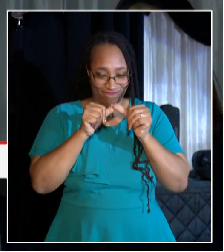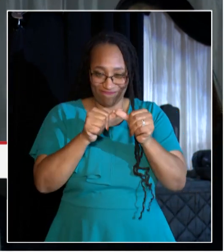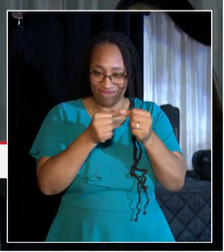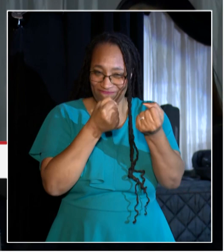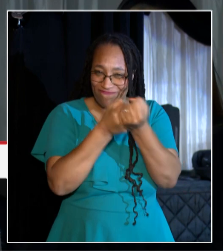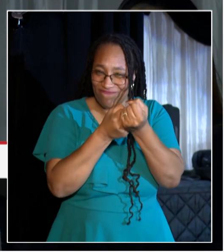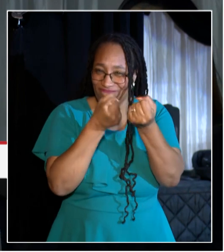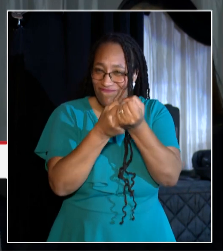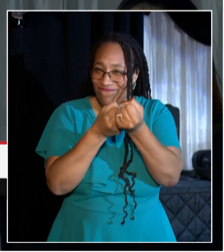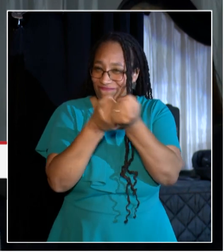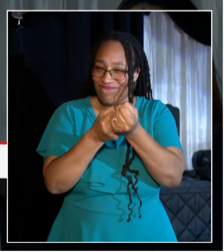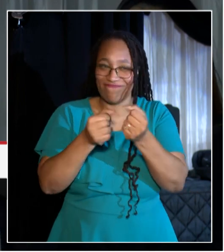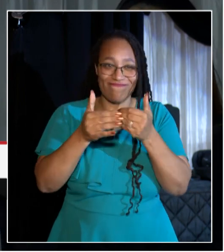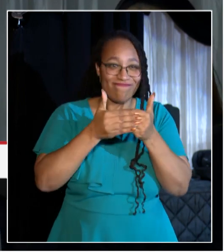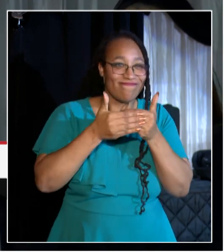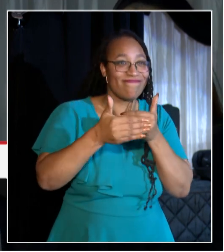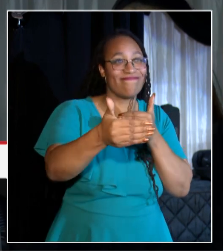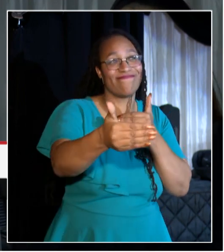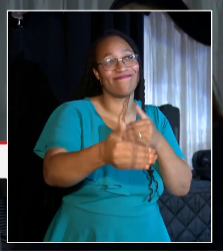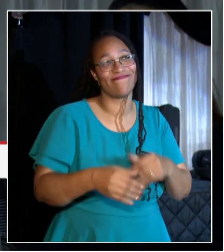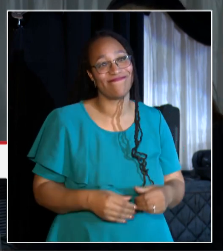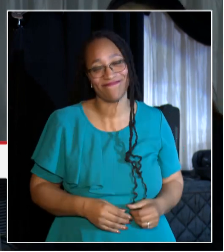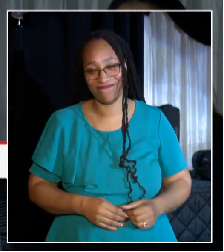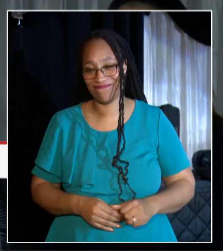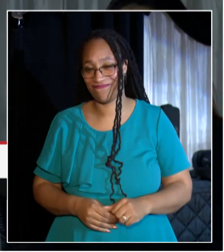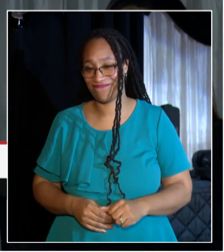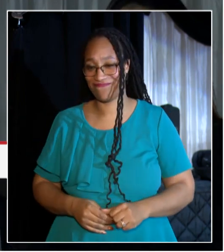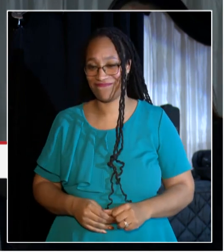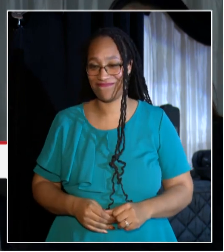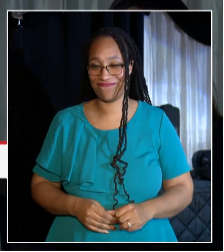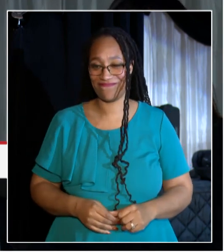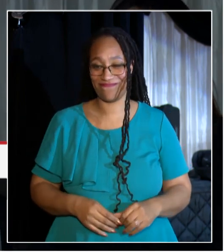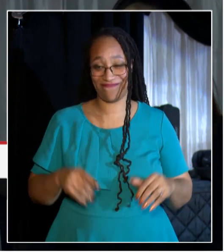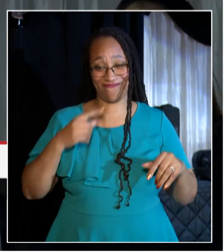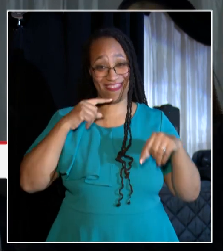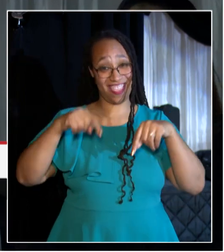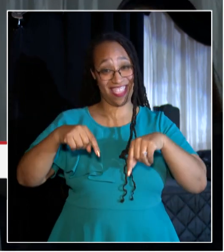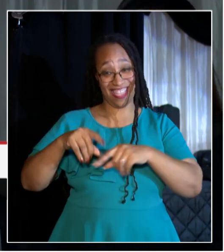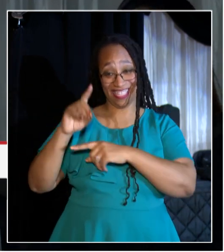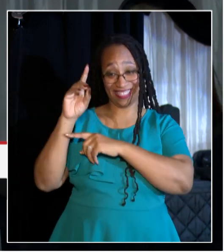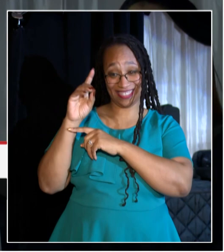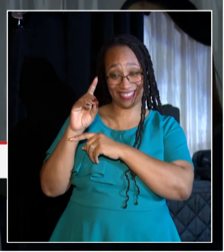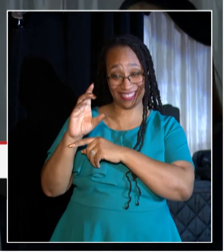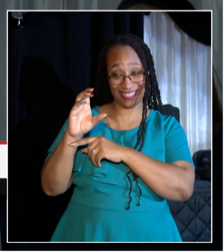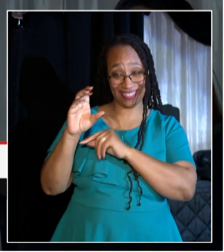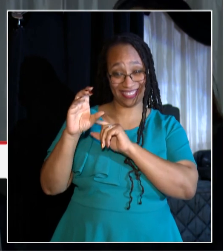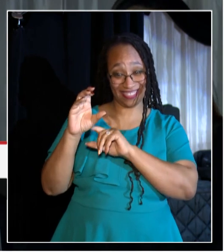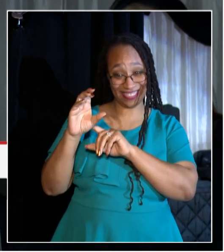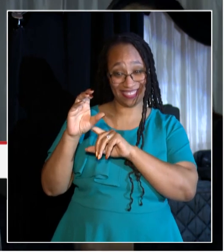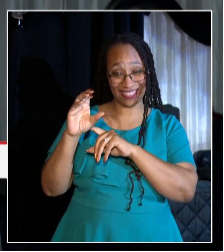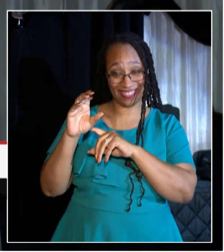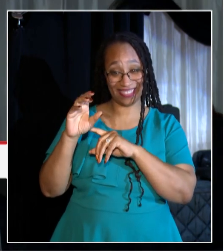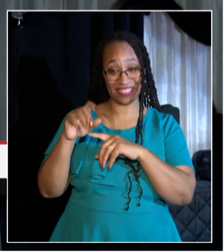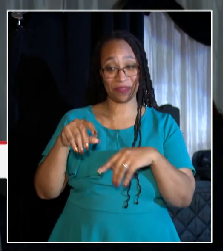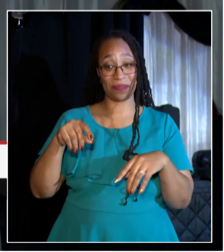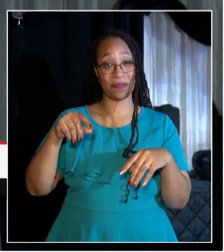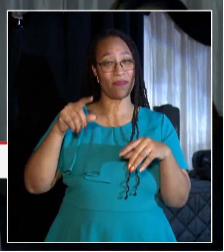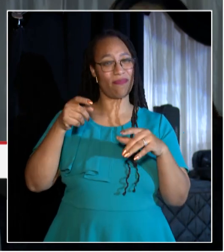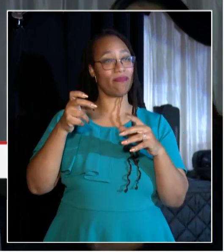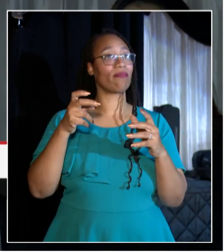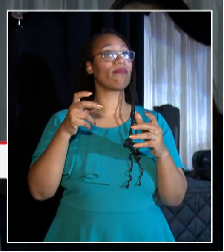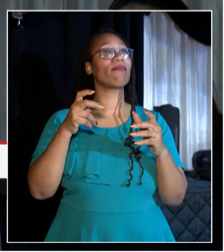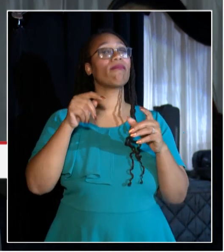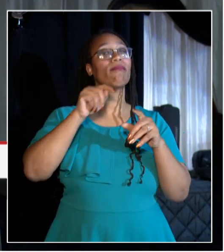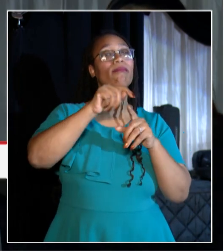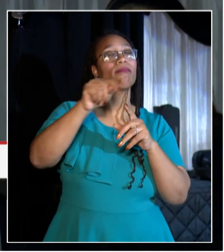the city that created 202 Creates, Art All Night, and have been producing a Mayor's Award